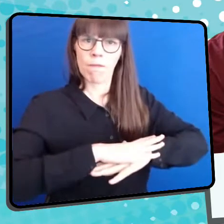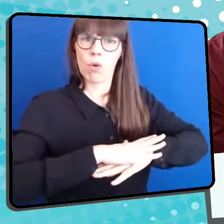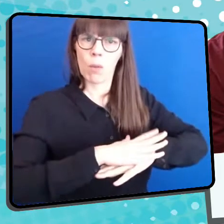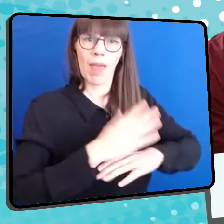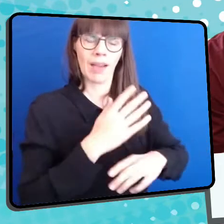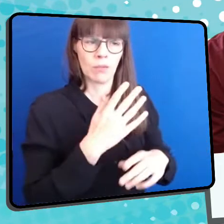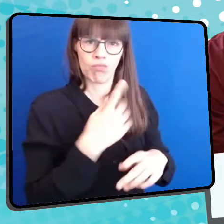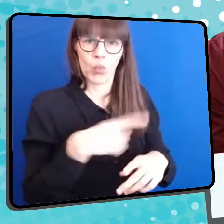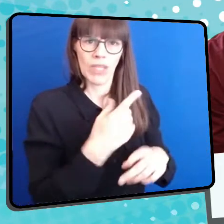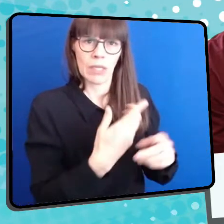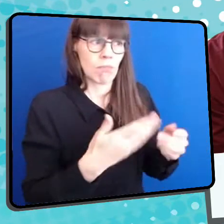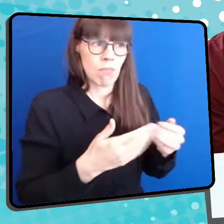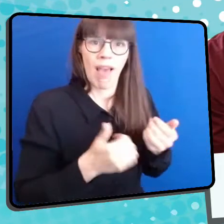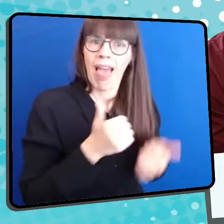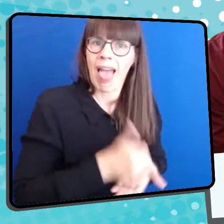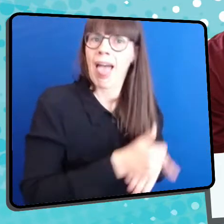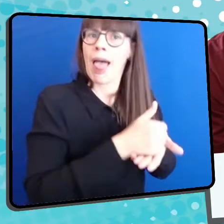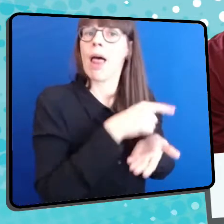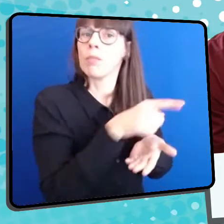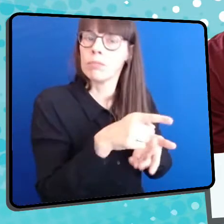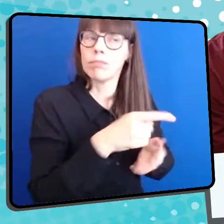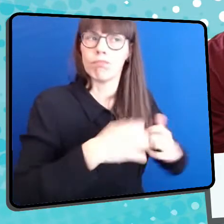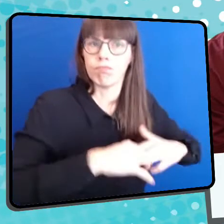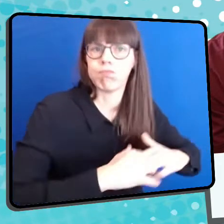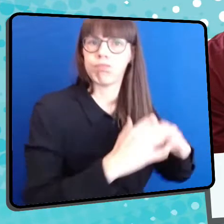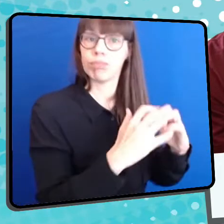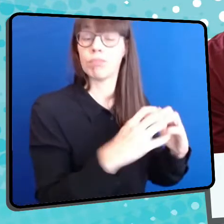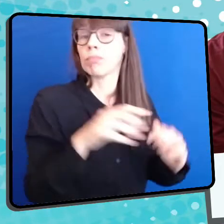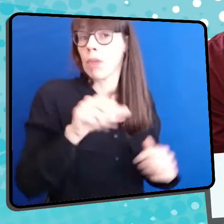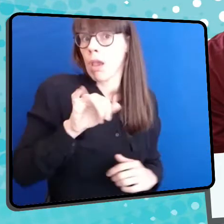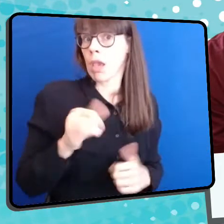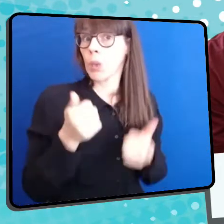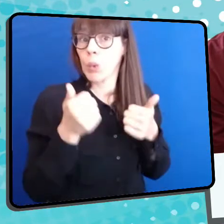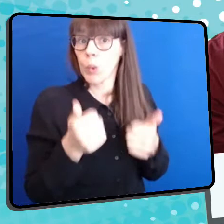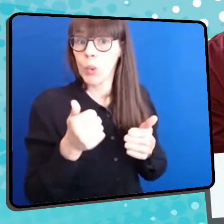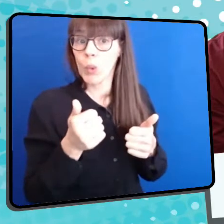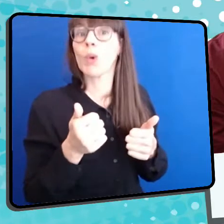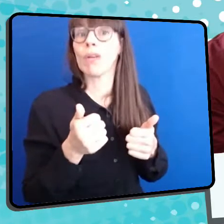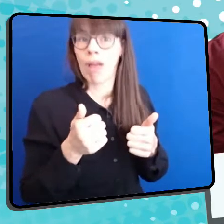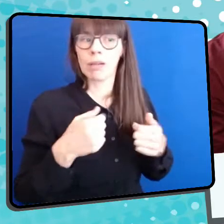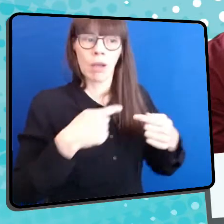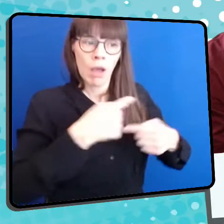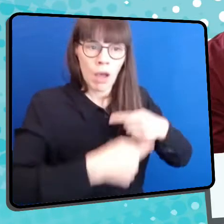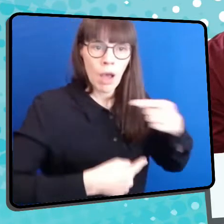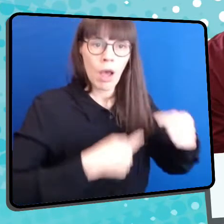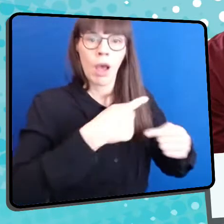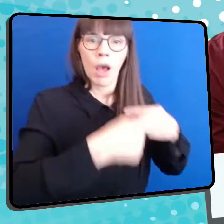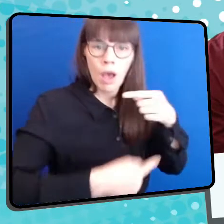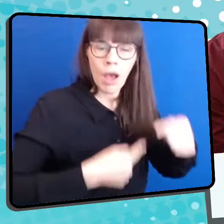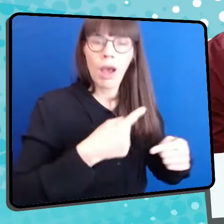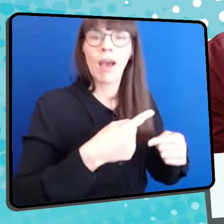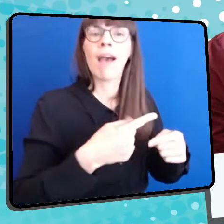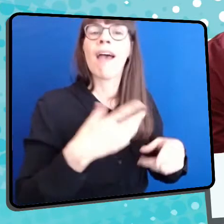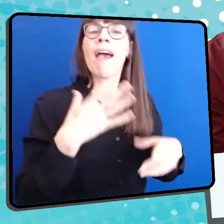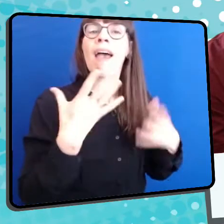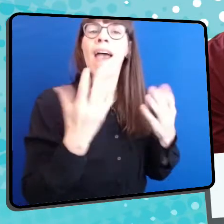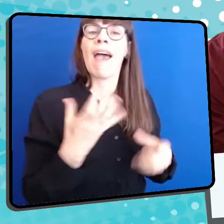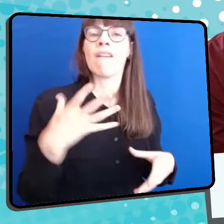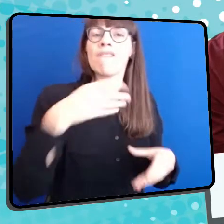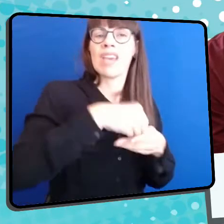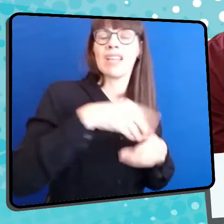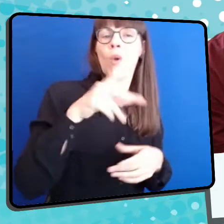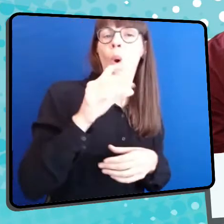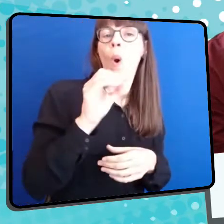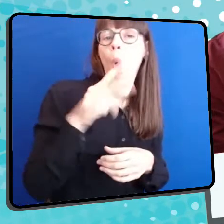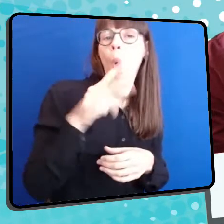That's where things like AI will work super well, just because they've got a great flow already and ML ops has been built into it. And the people